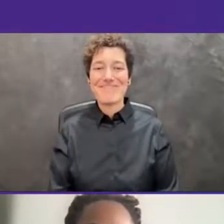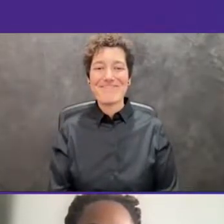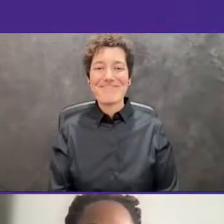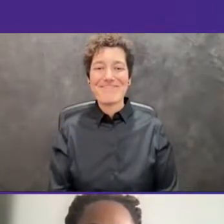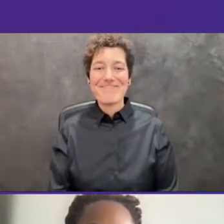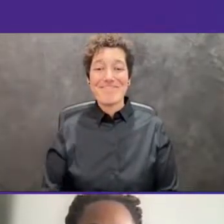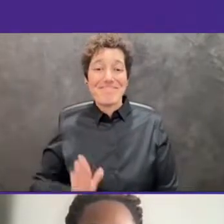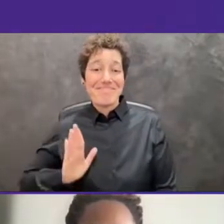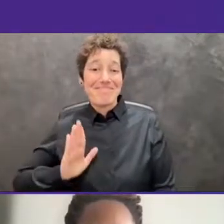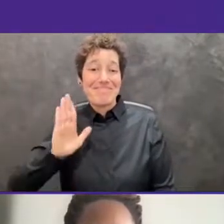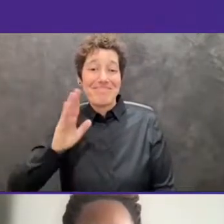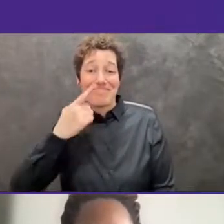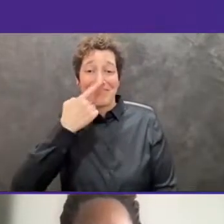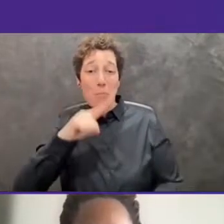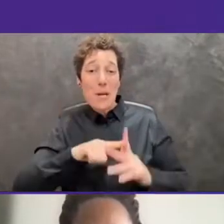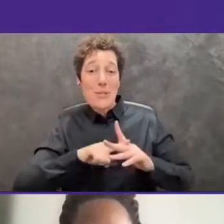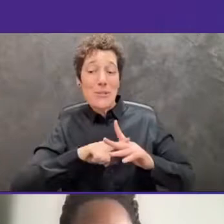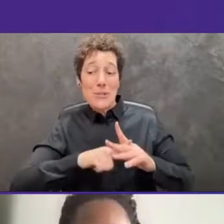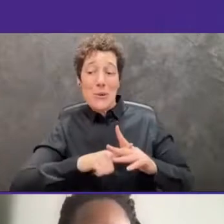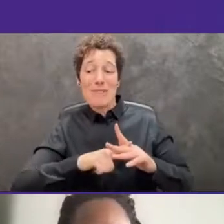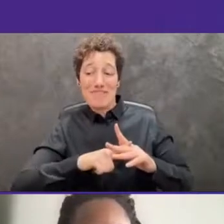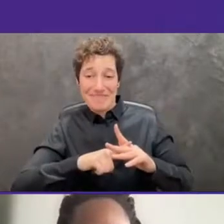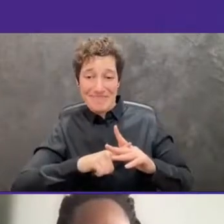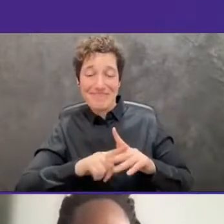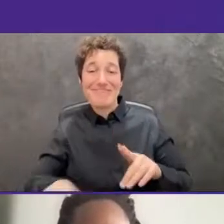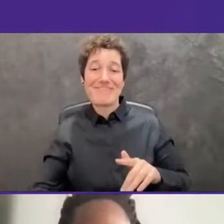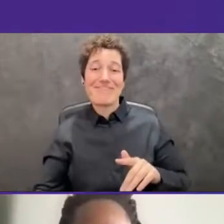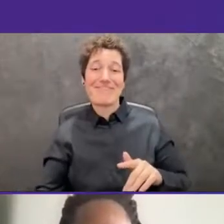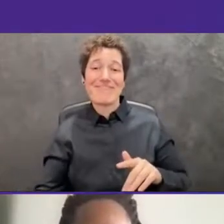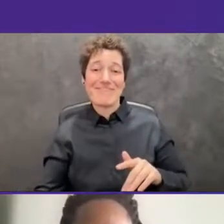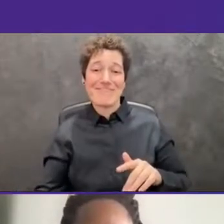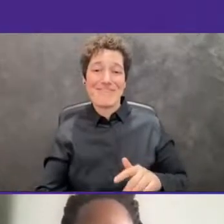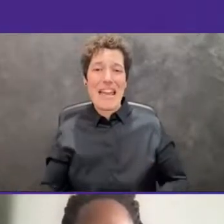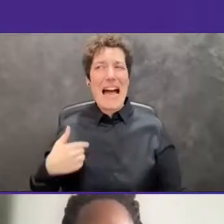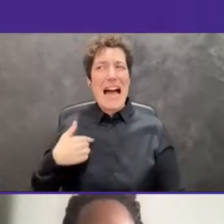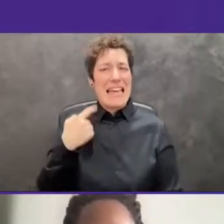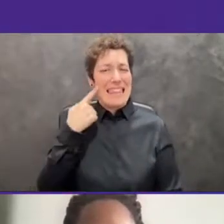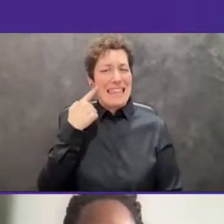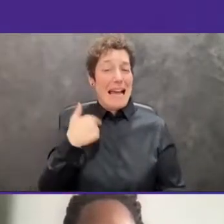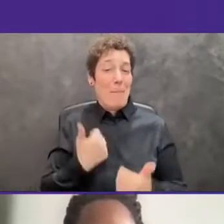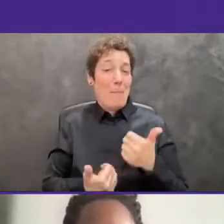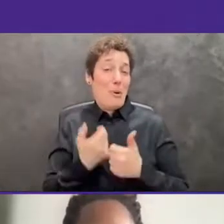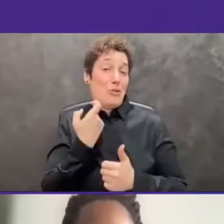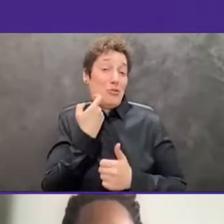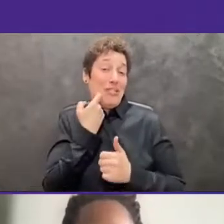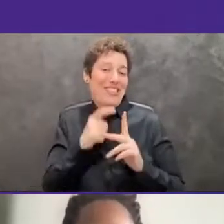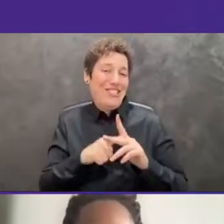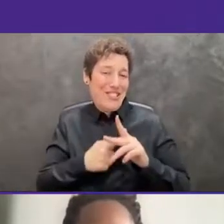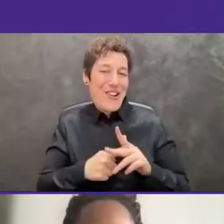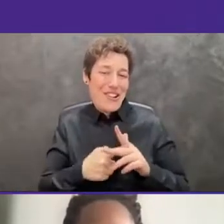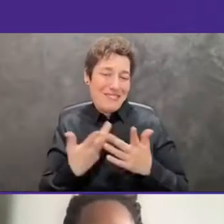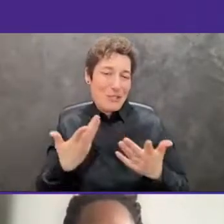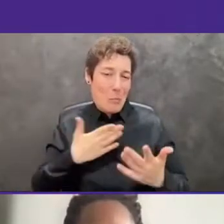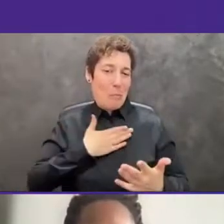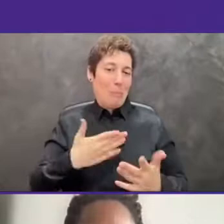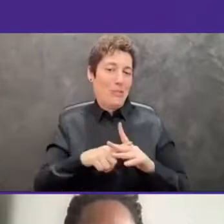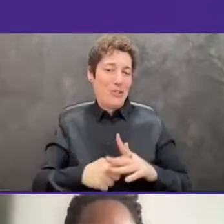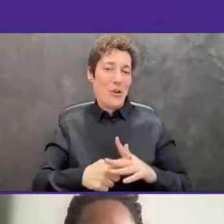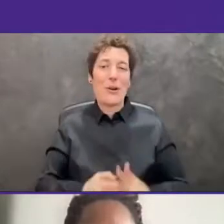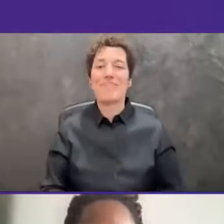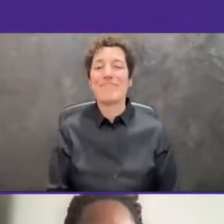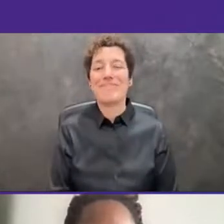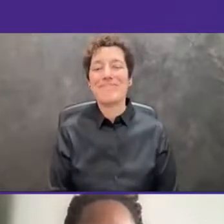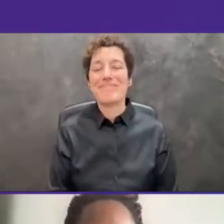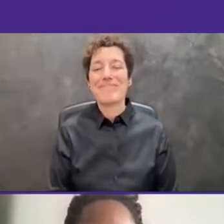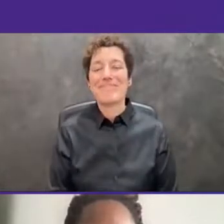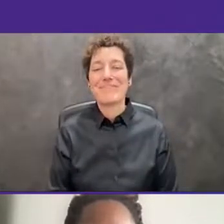I'm happy to start as probably the person that was the most recently appointed to their role. I